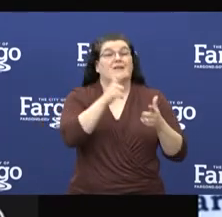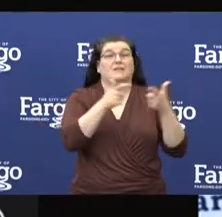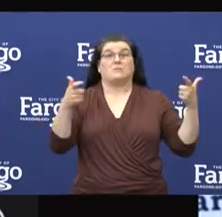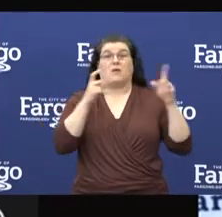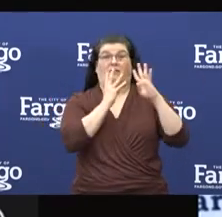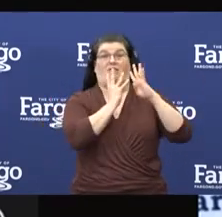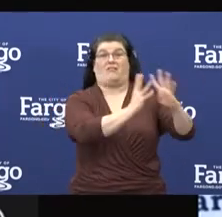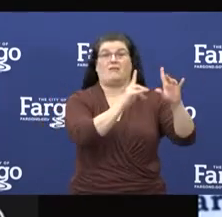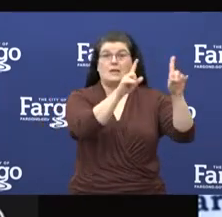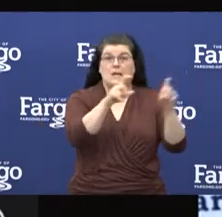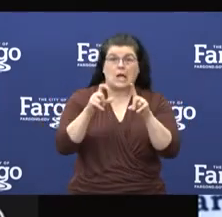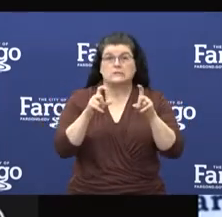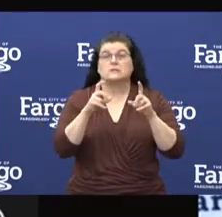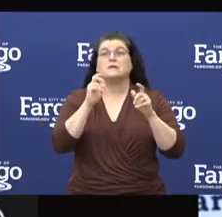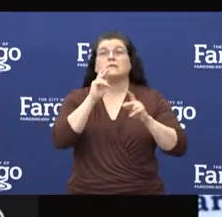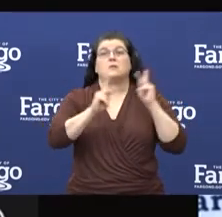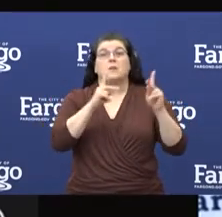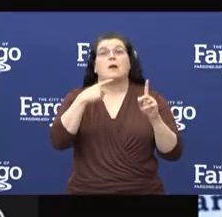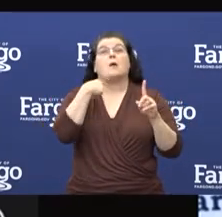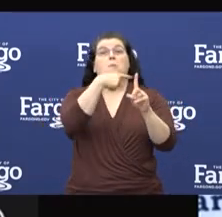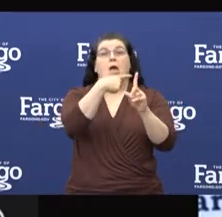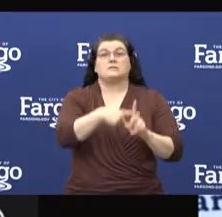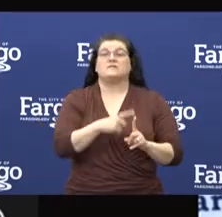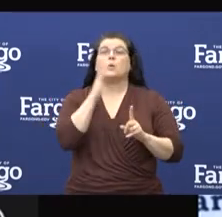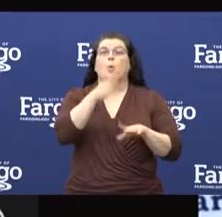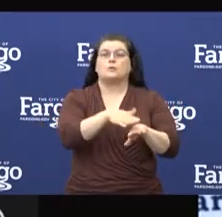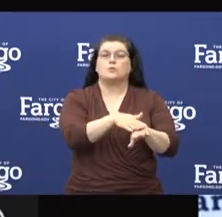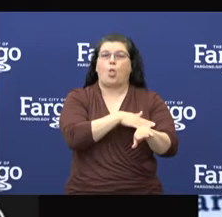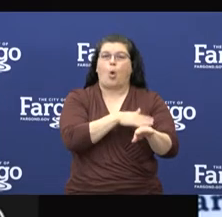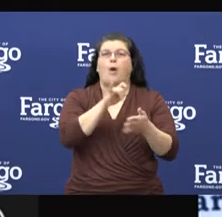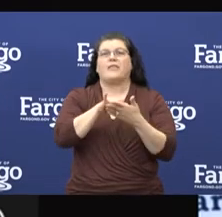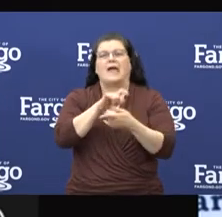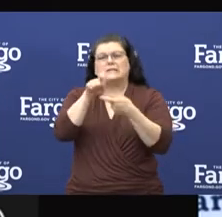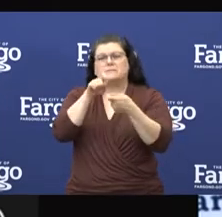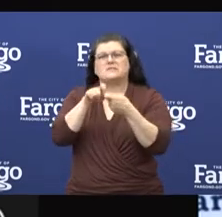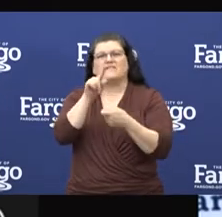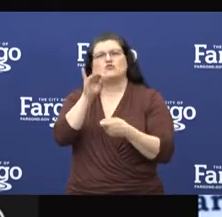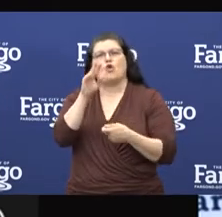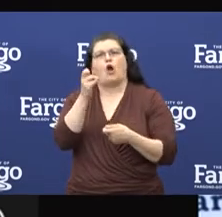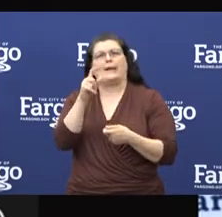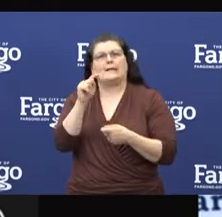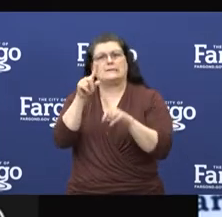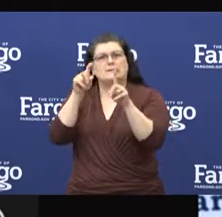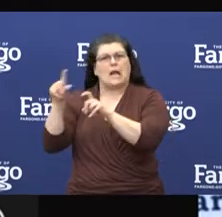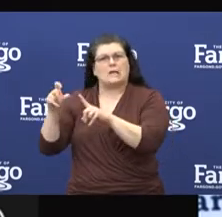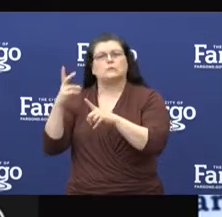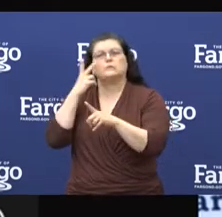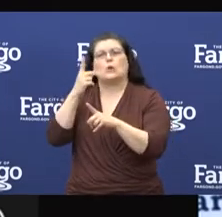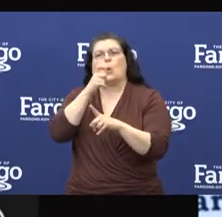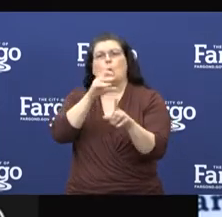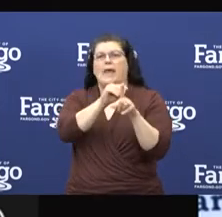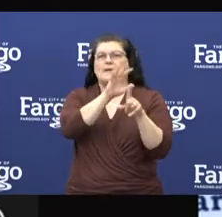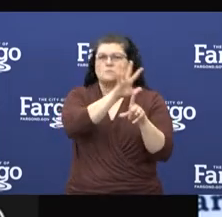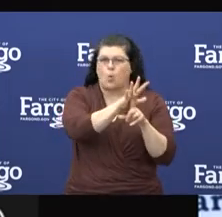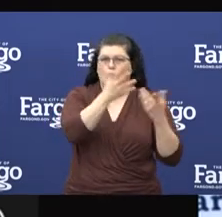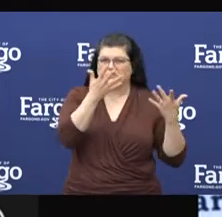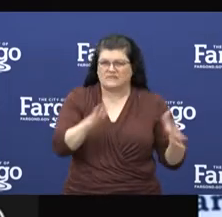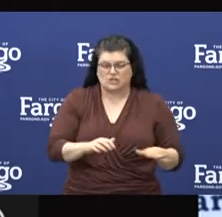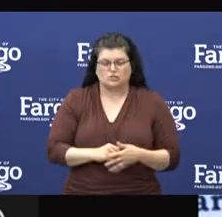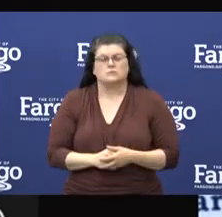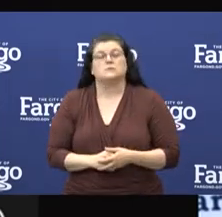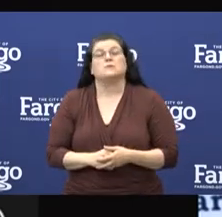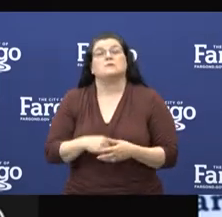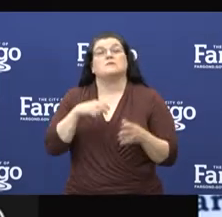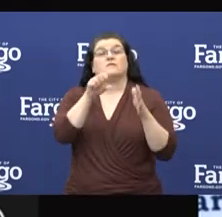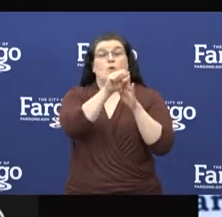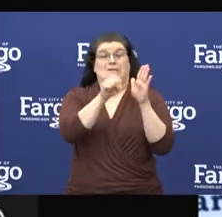general public, the positivity rate will be much lower than targeted testing based on higher exposure potential. As the statewide positivity